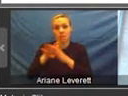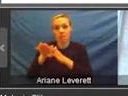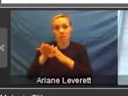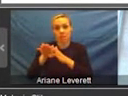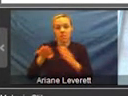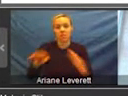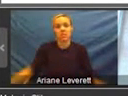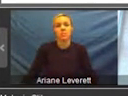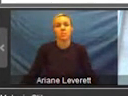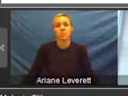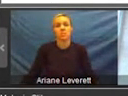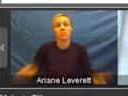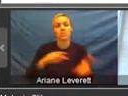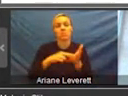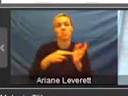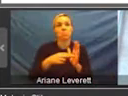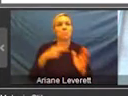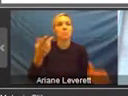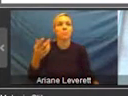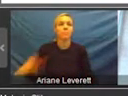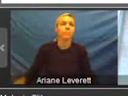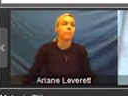to supply